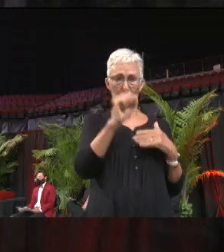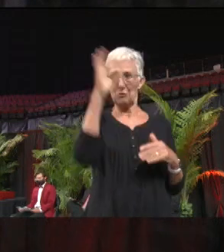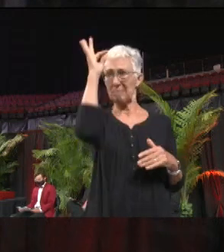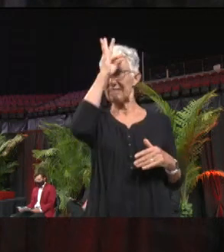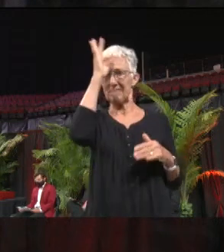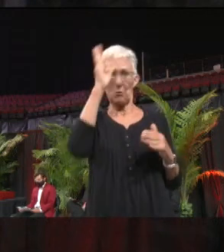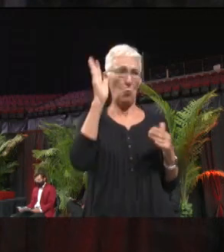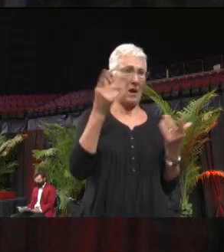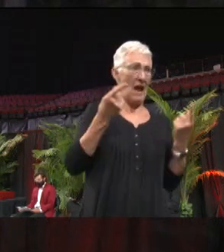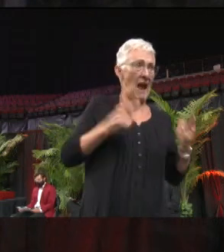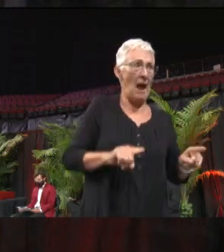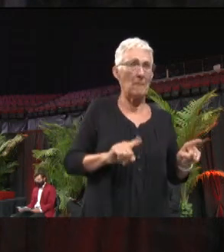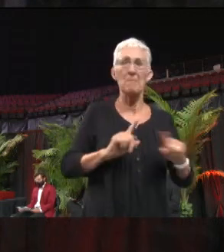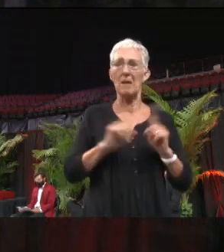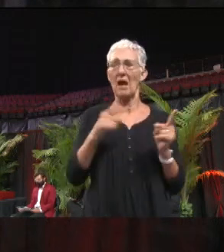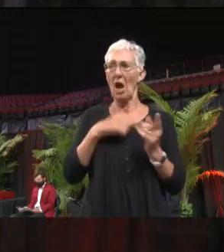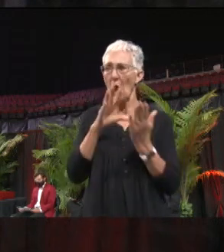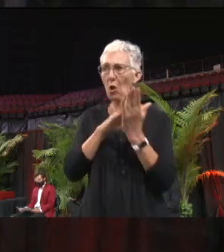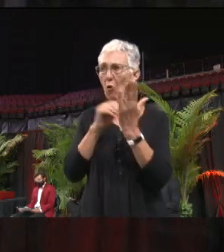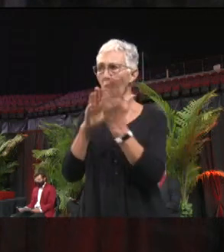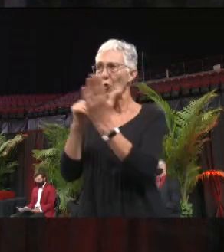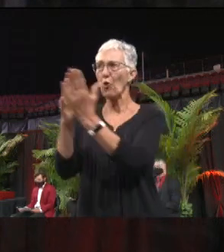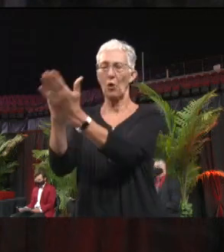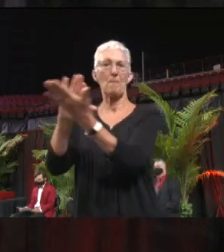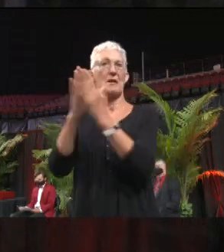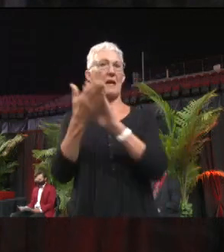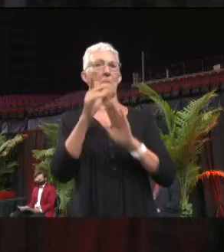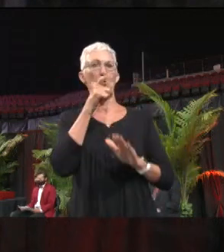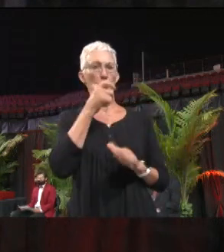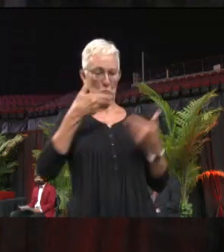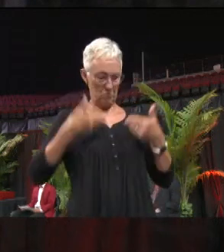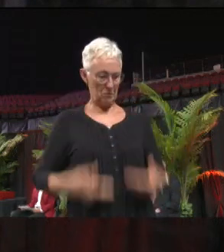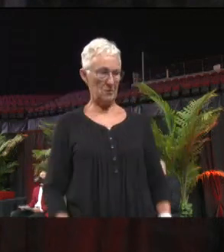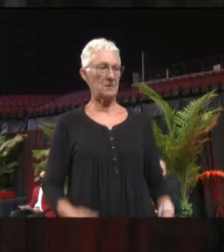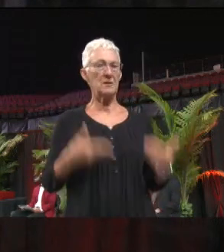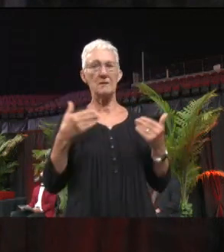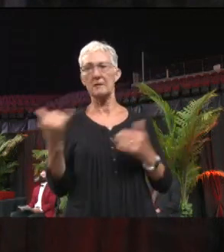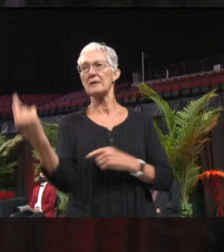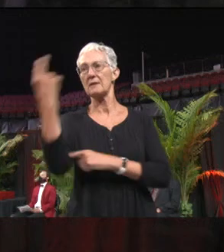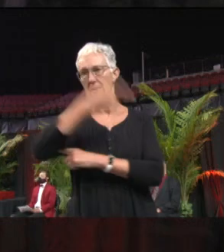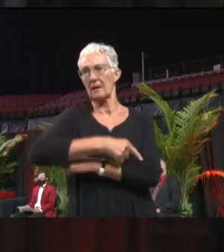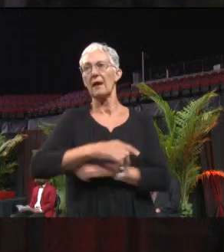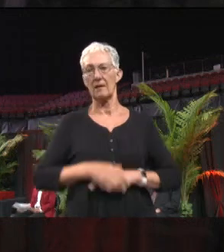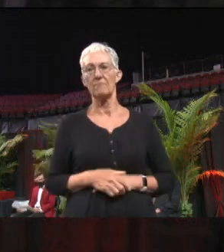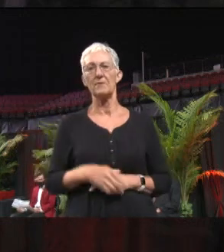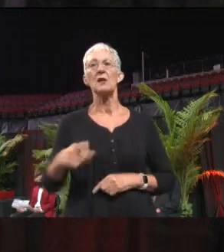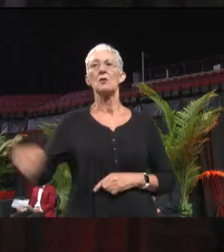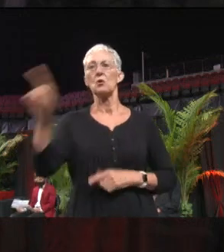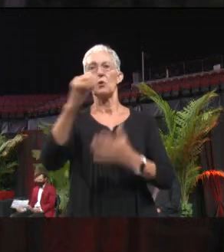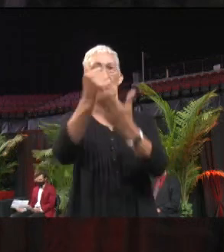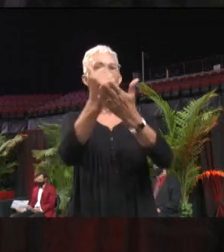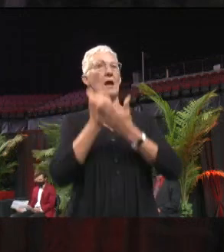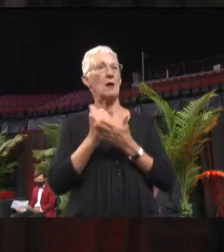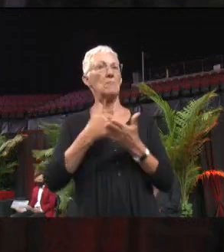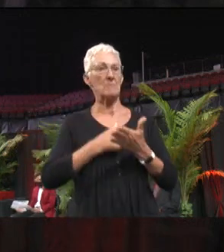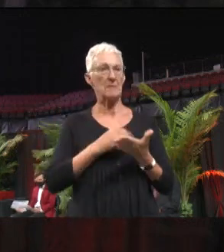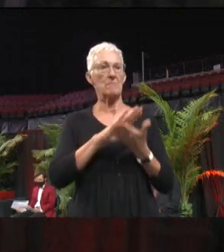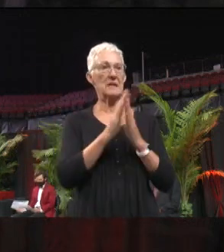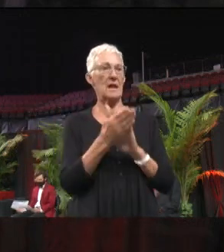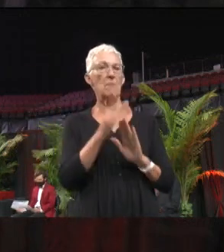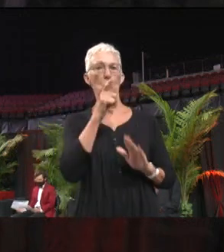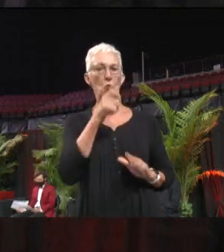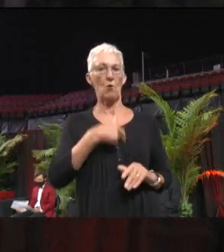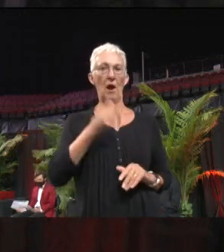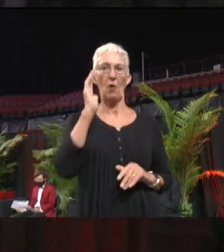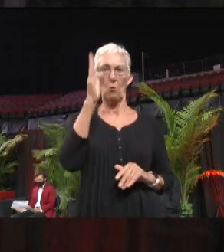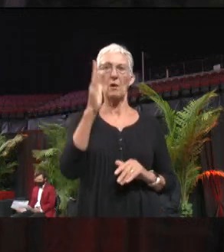my favorite parts of them, becoming who I am today. You helped me create the foundations I will use to build my future. We all